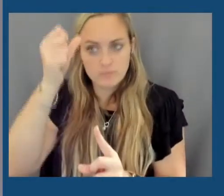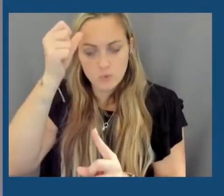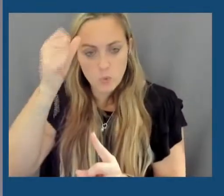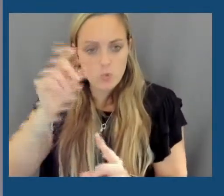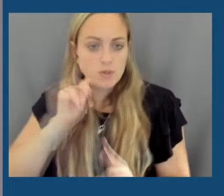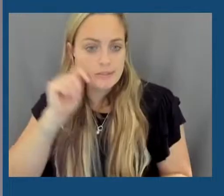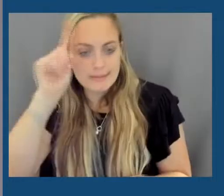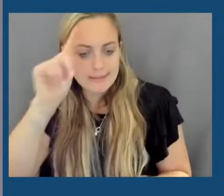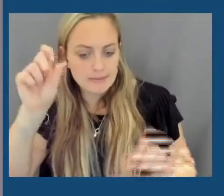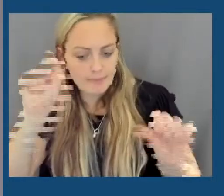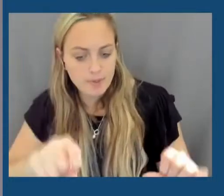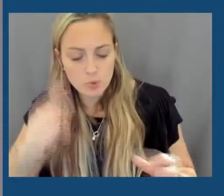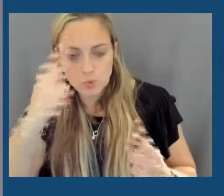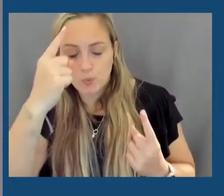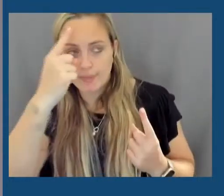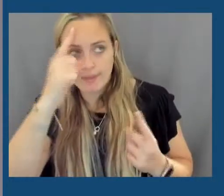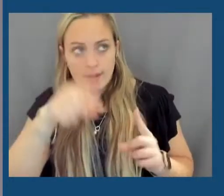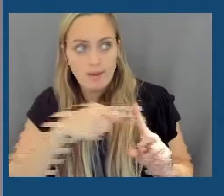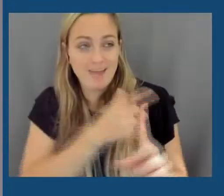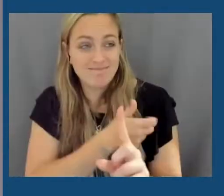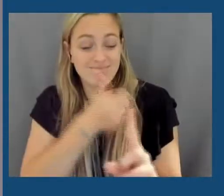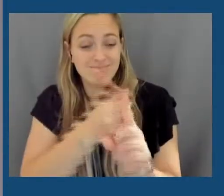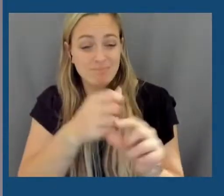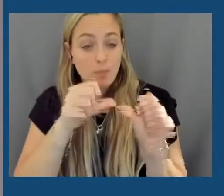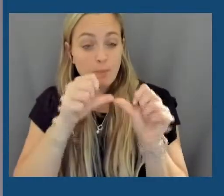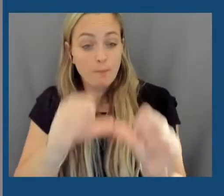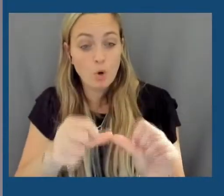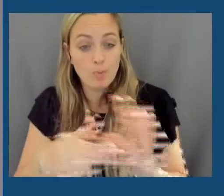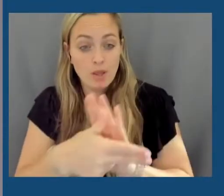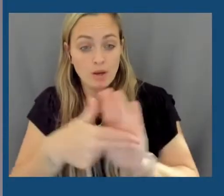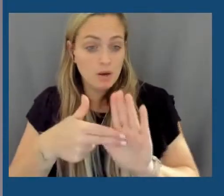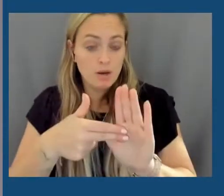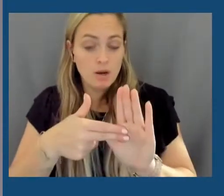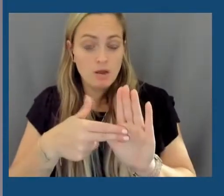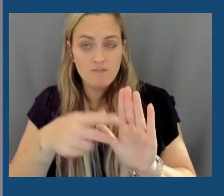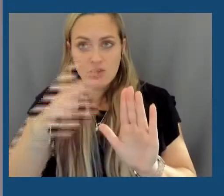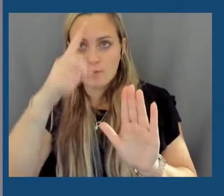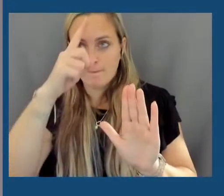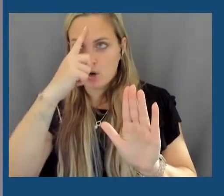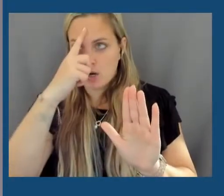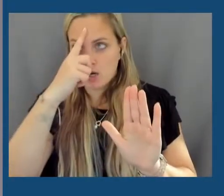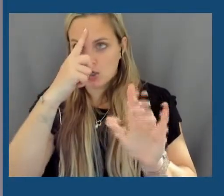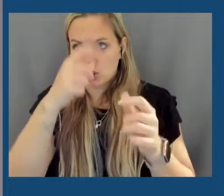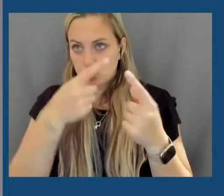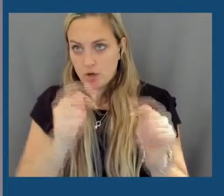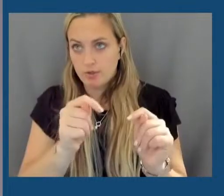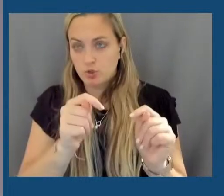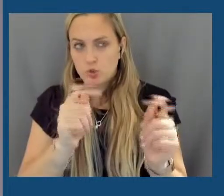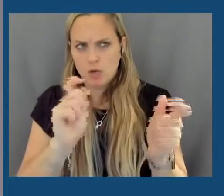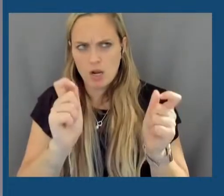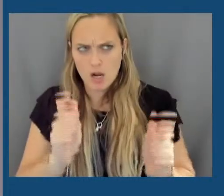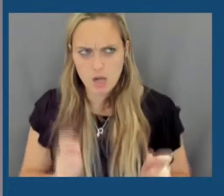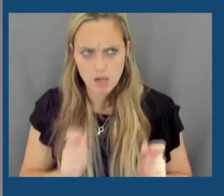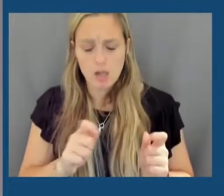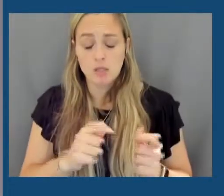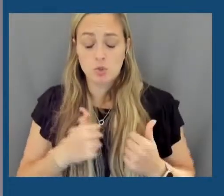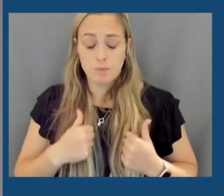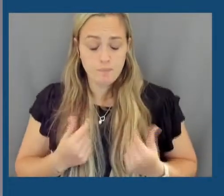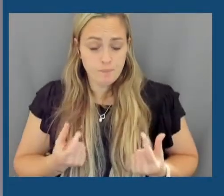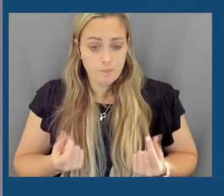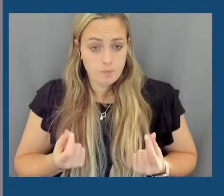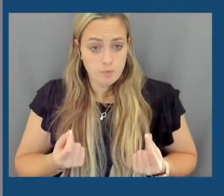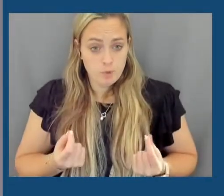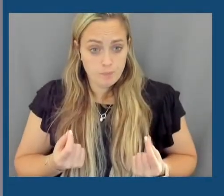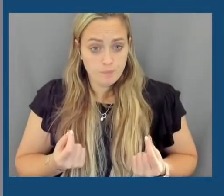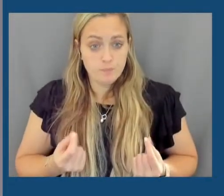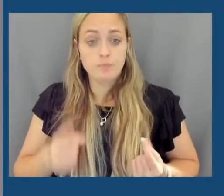think and leaves permanent marks on their rapidly reconfiguring brains. So here's what I'm going to do. I'm staying